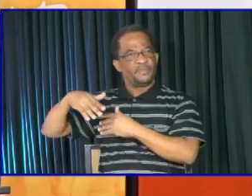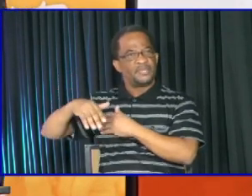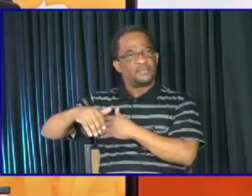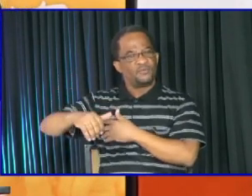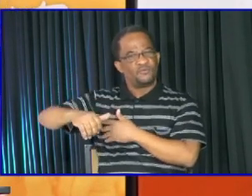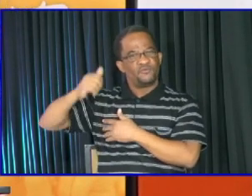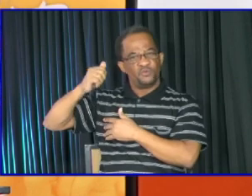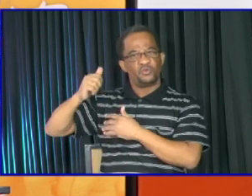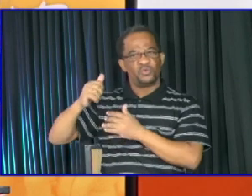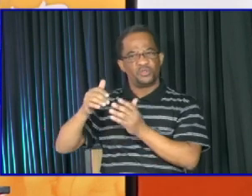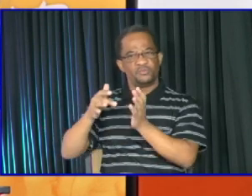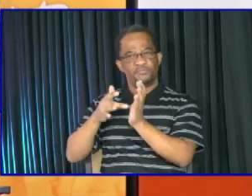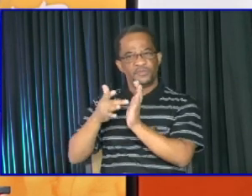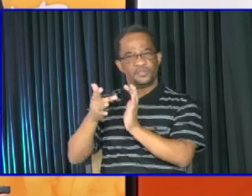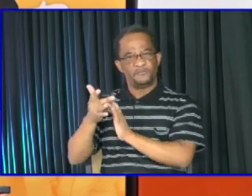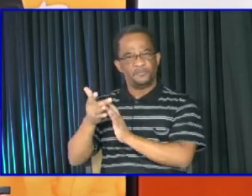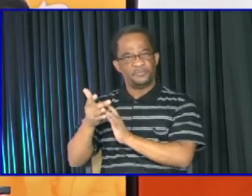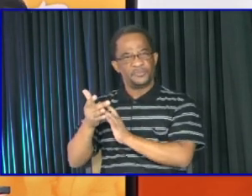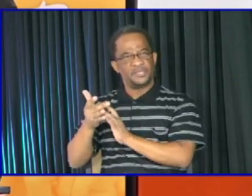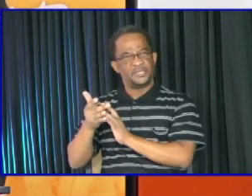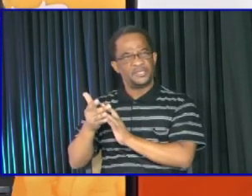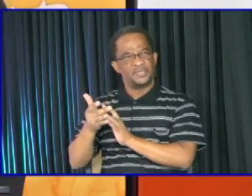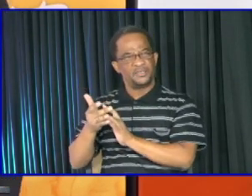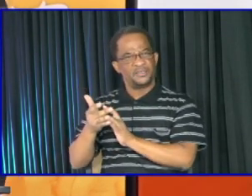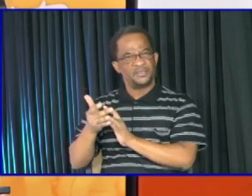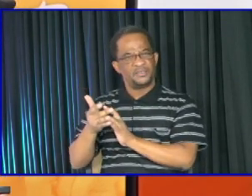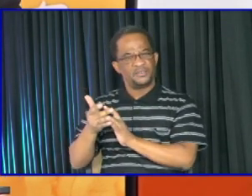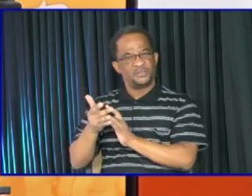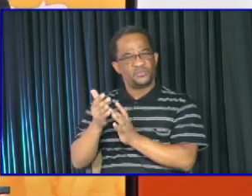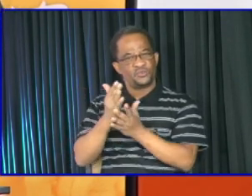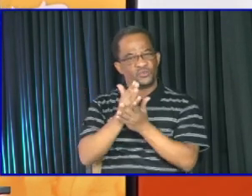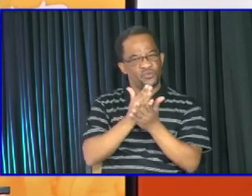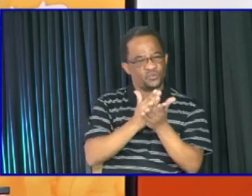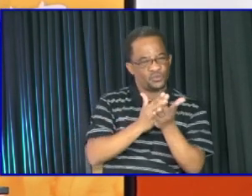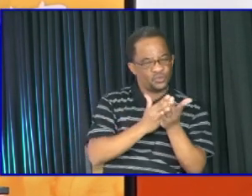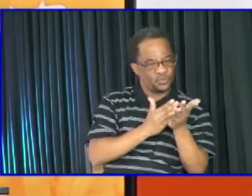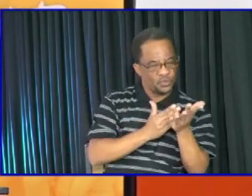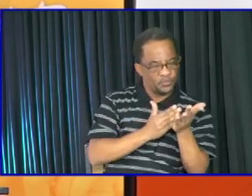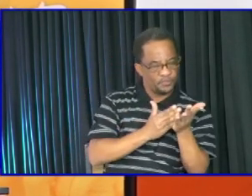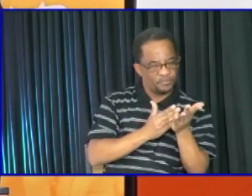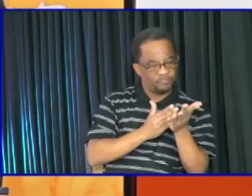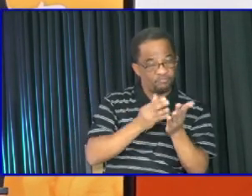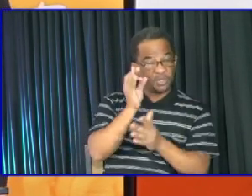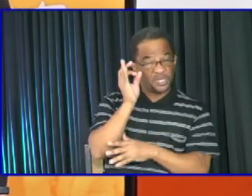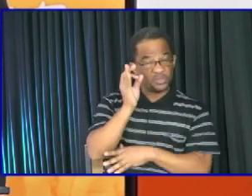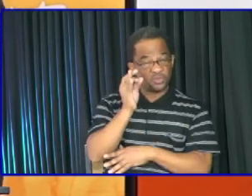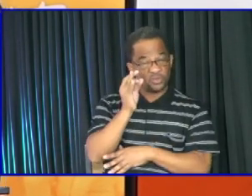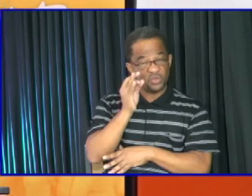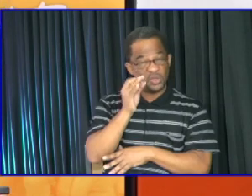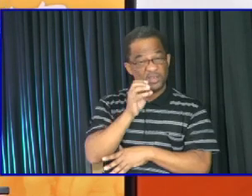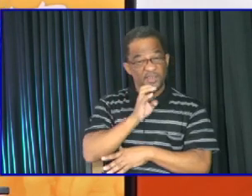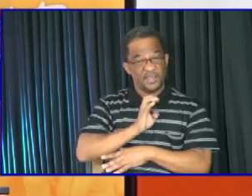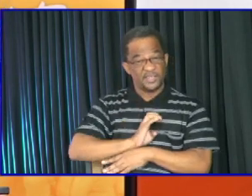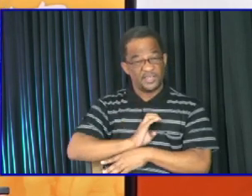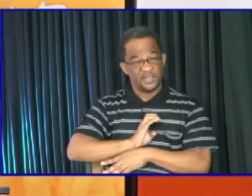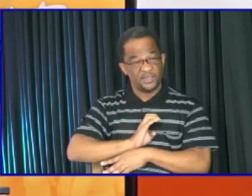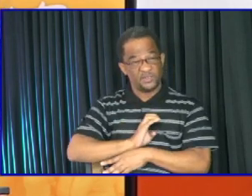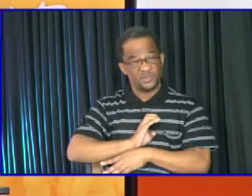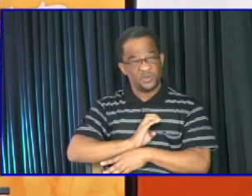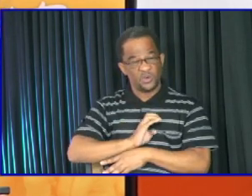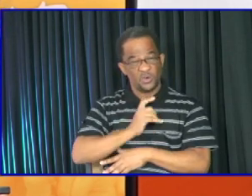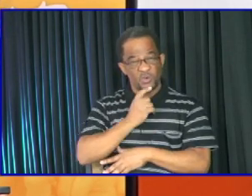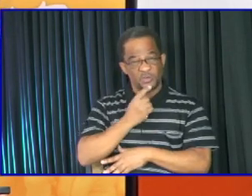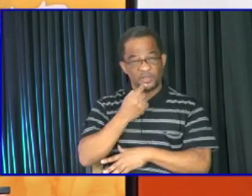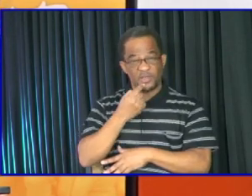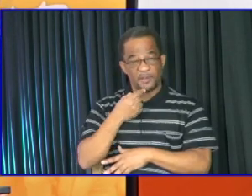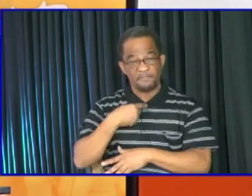alarmed that even some people like priests and elders who profess to be working for